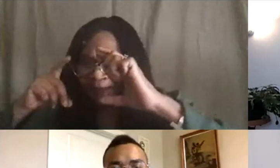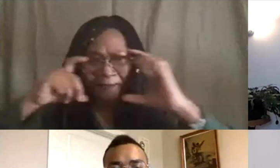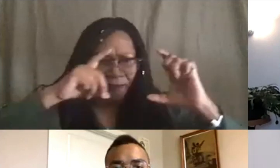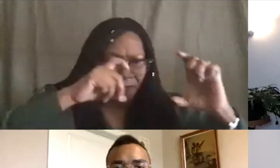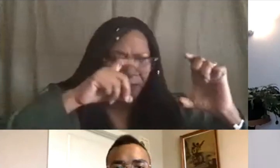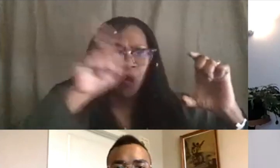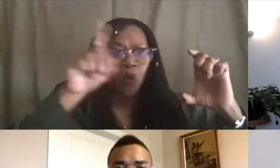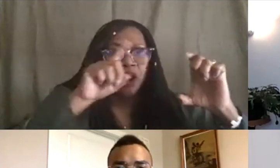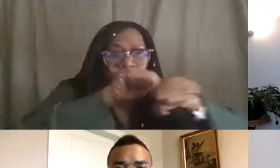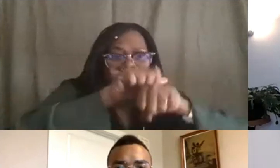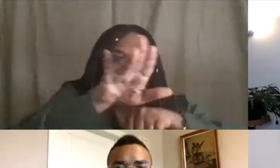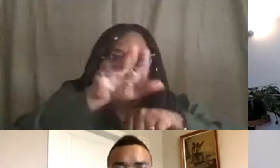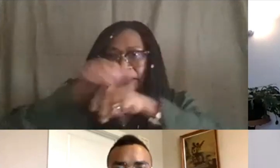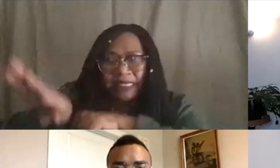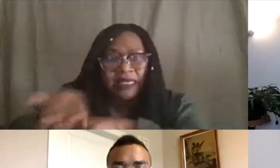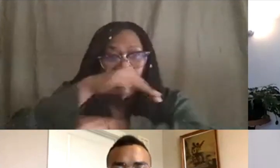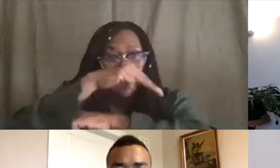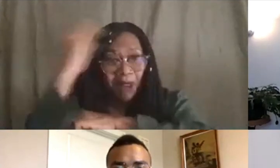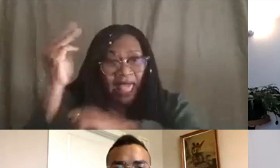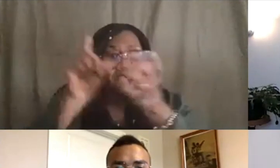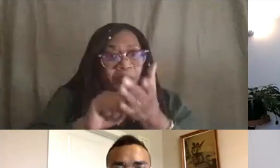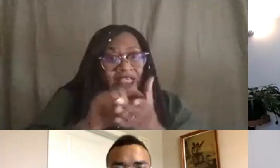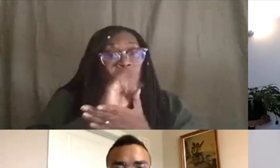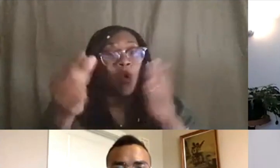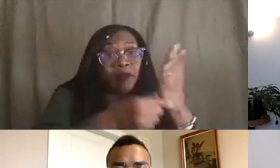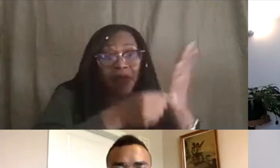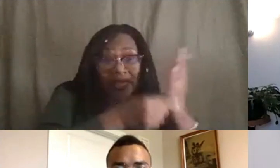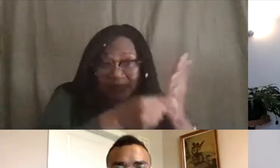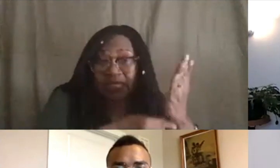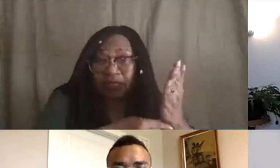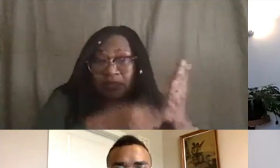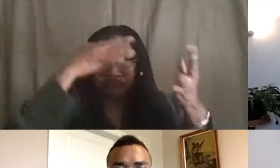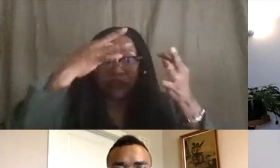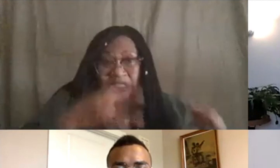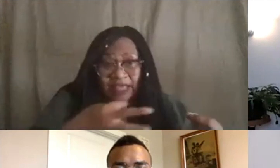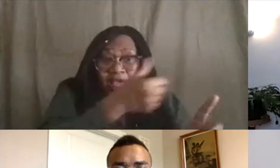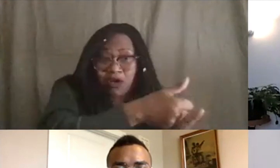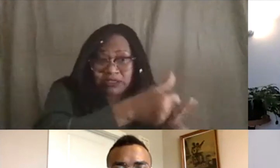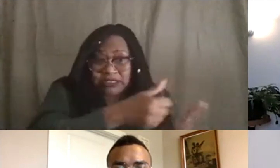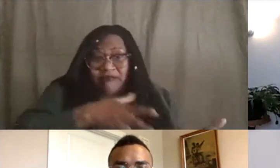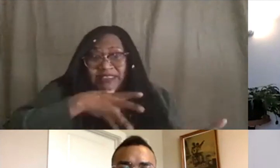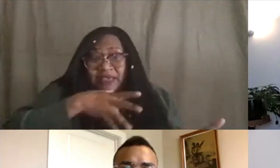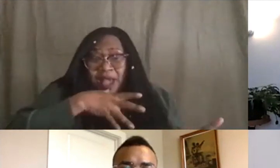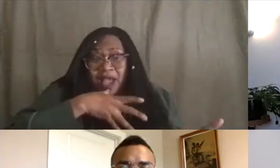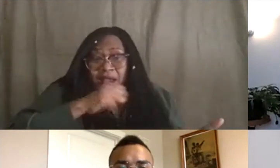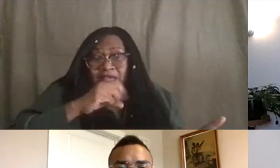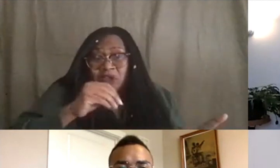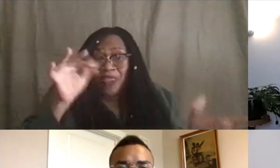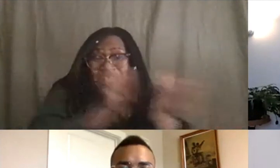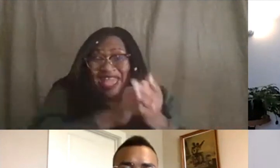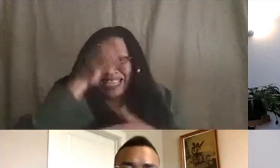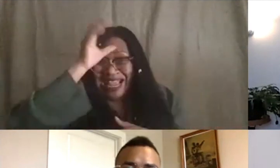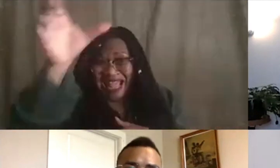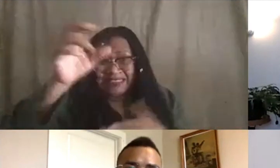in a Black press magazine, right? So there was a certain closeness, there's a certain contextualization in there. So a lot of